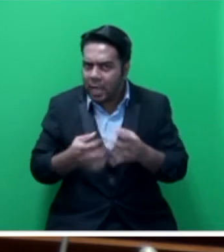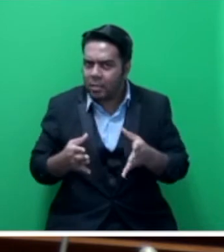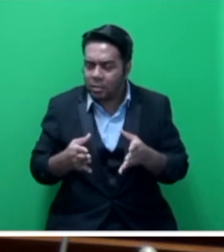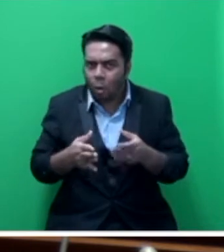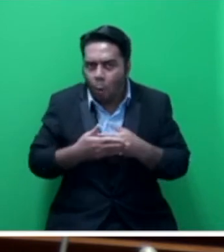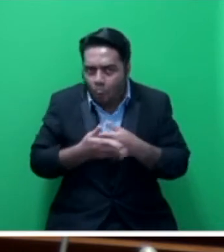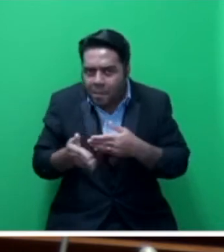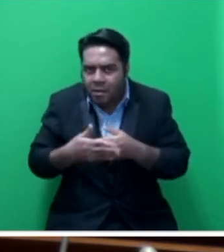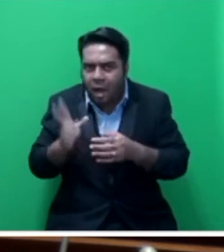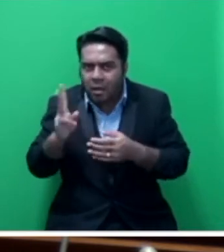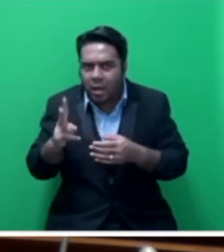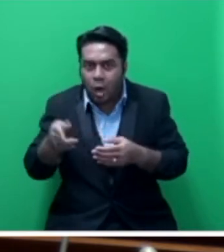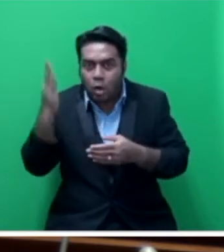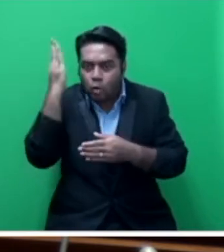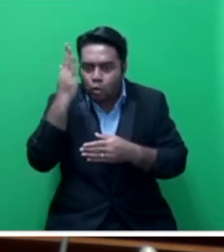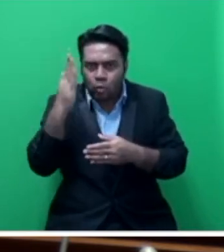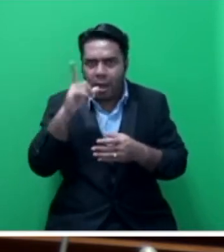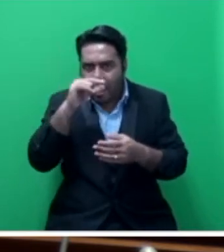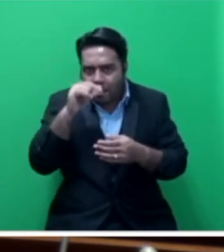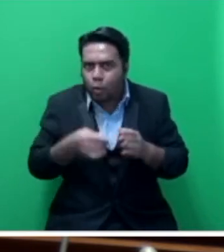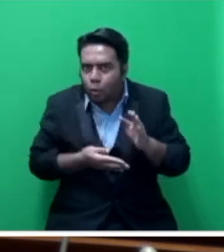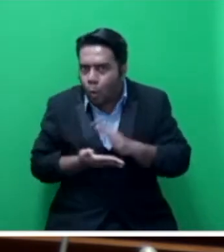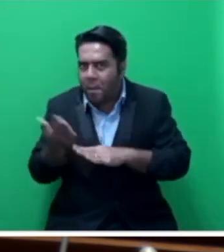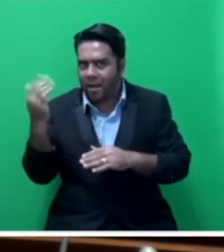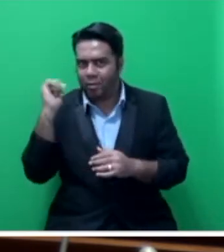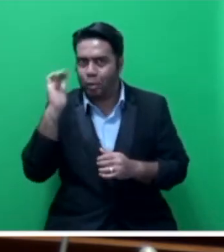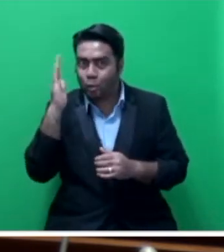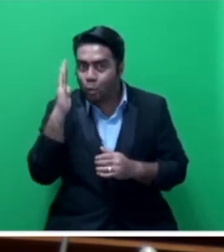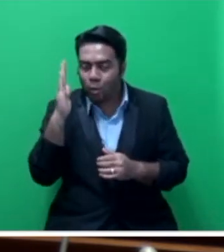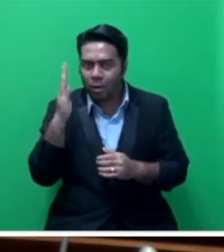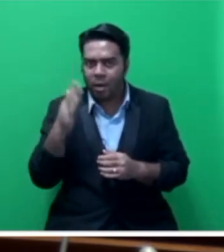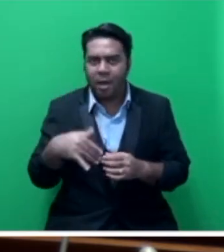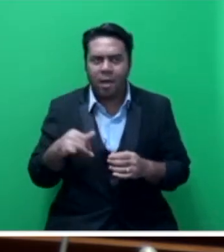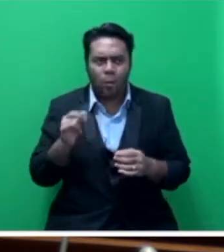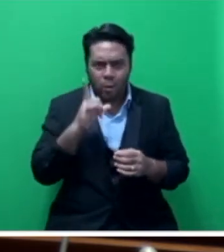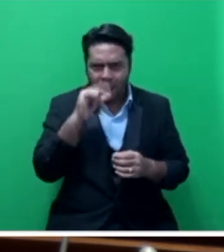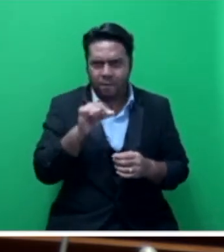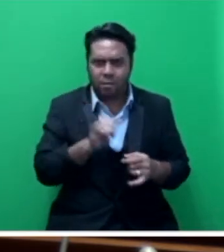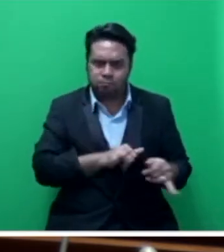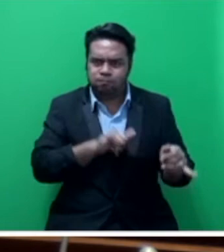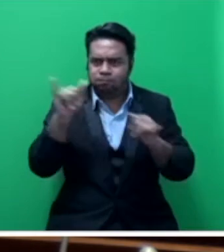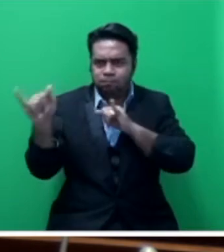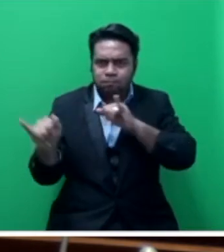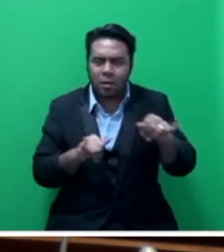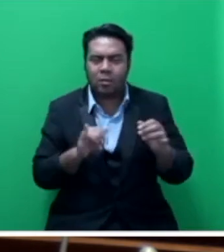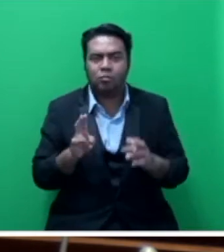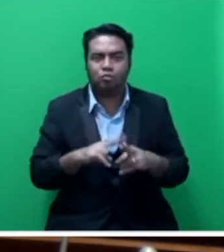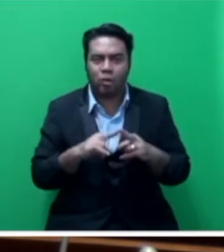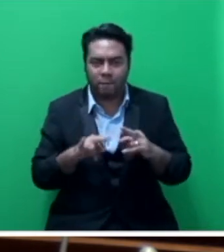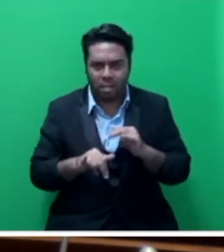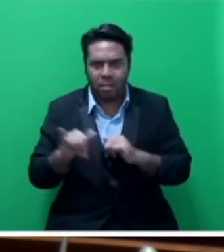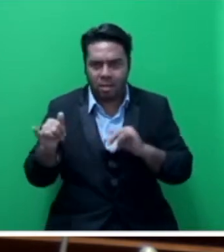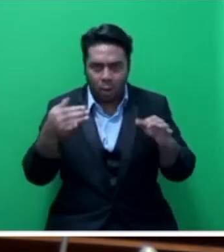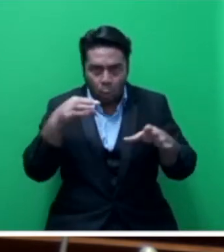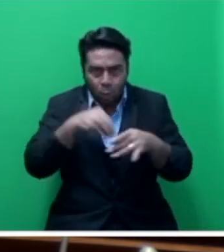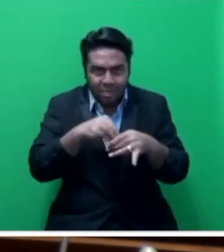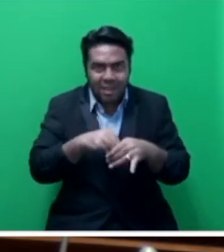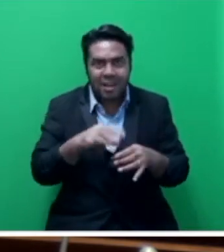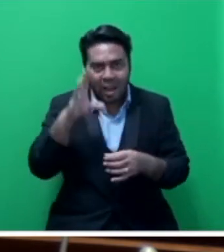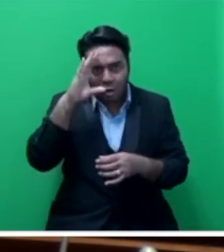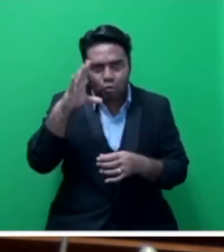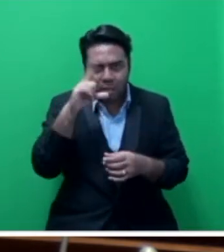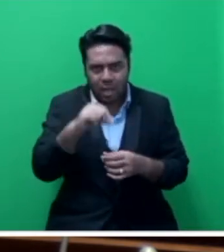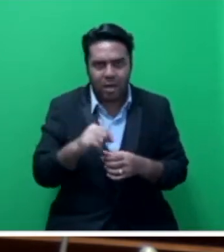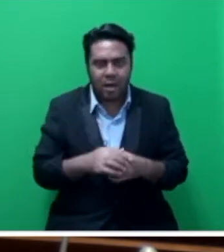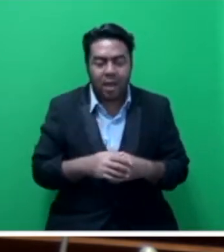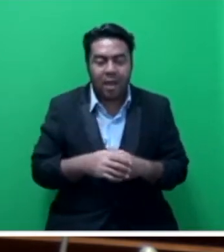schools, domestic and international travel started somewhat, and families were reunited. Mr. Speaker, sir,